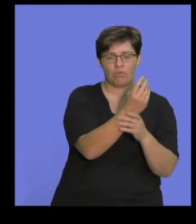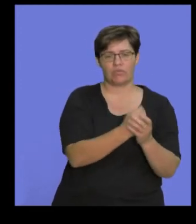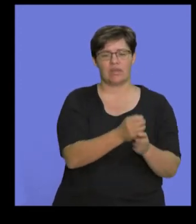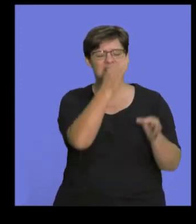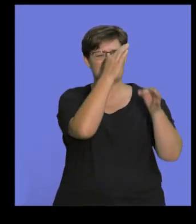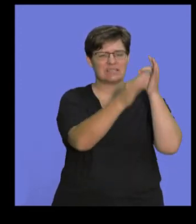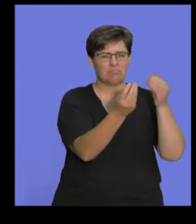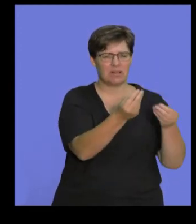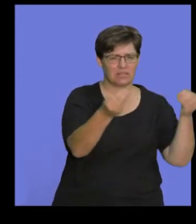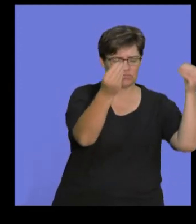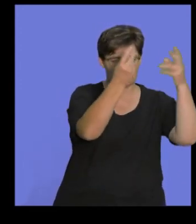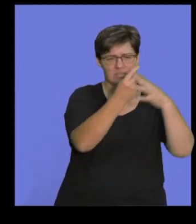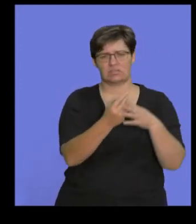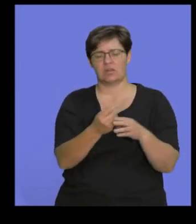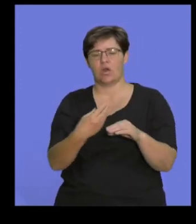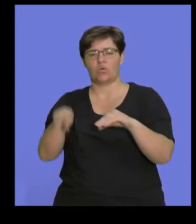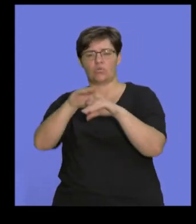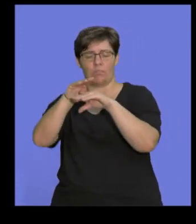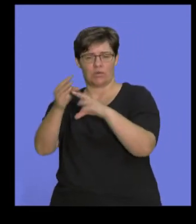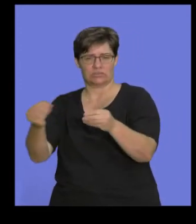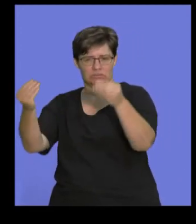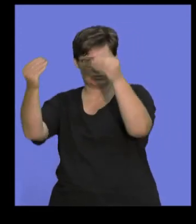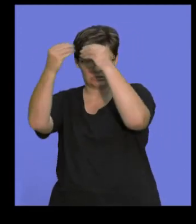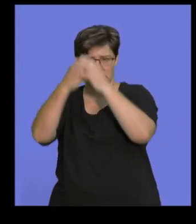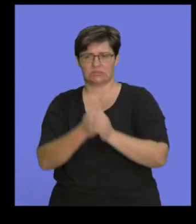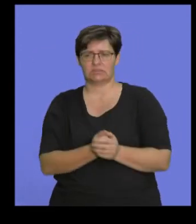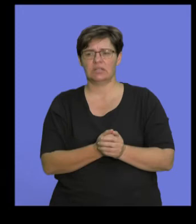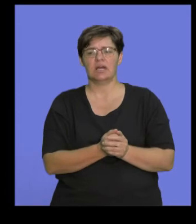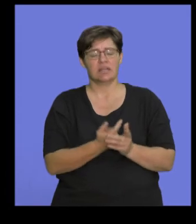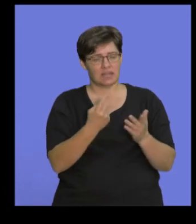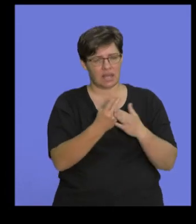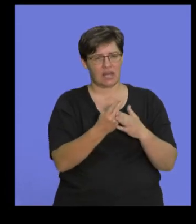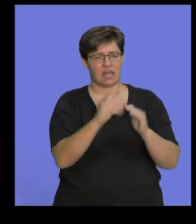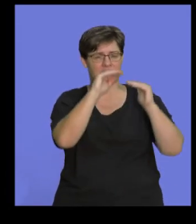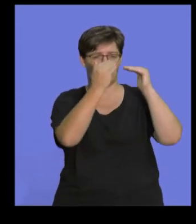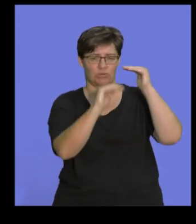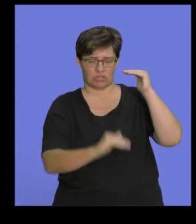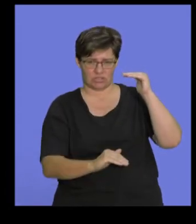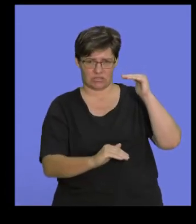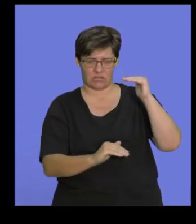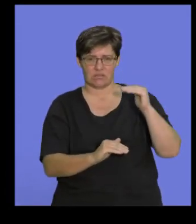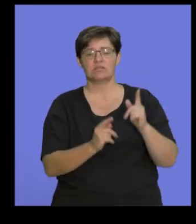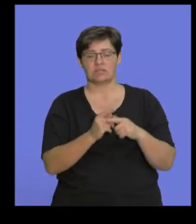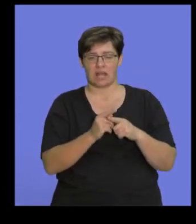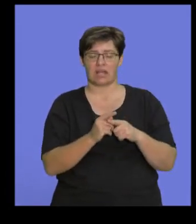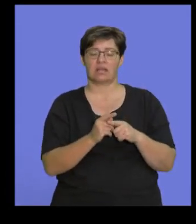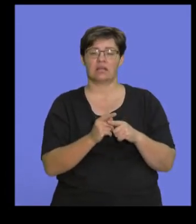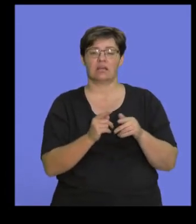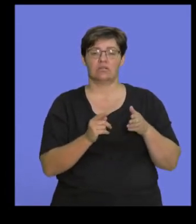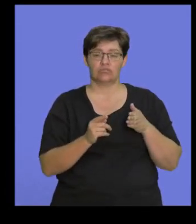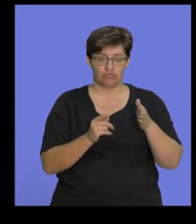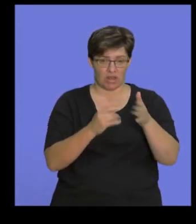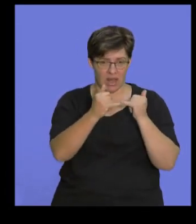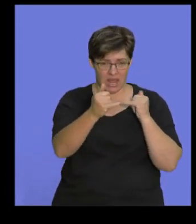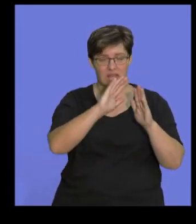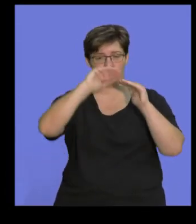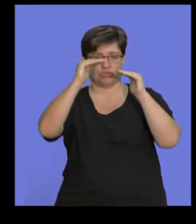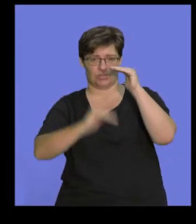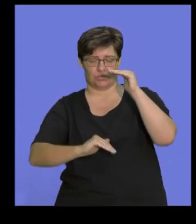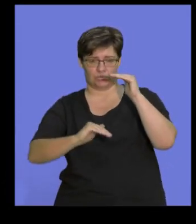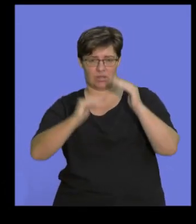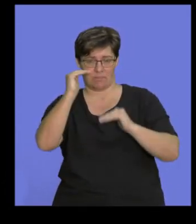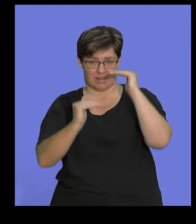which was in 2 branches, straight line and reducing balance. Now, the main idea right now